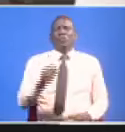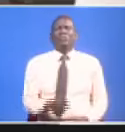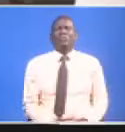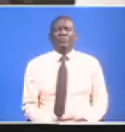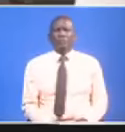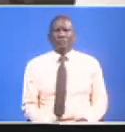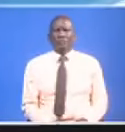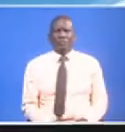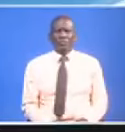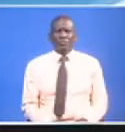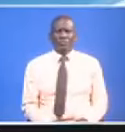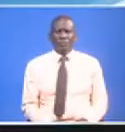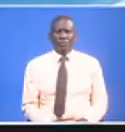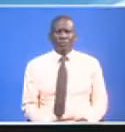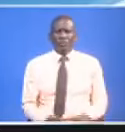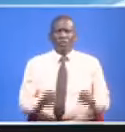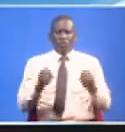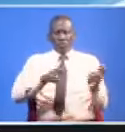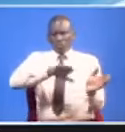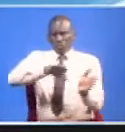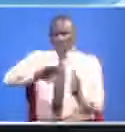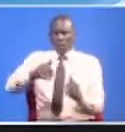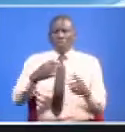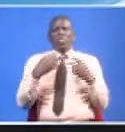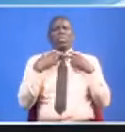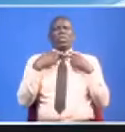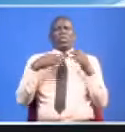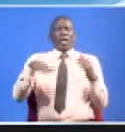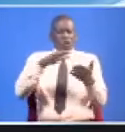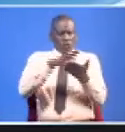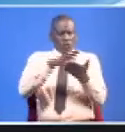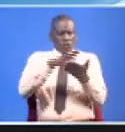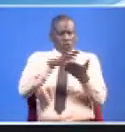Nairobi. Also, the stalemate surrounding the shareable revenue to